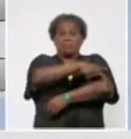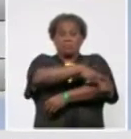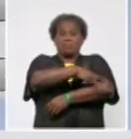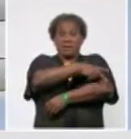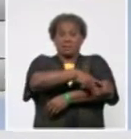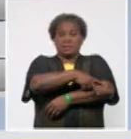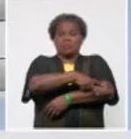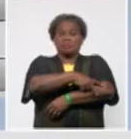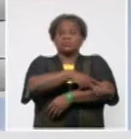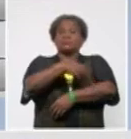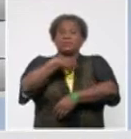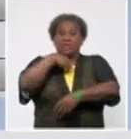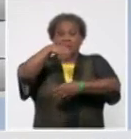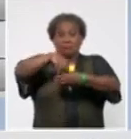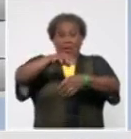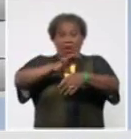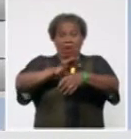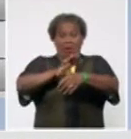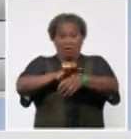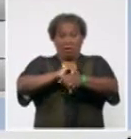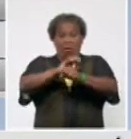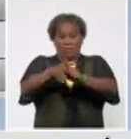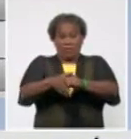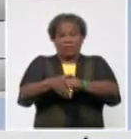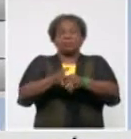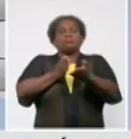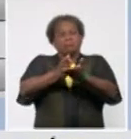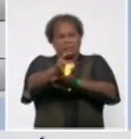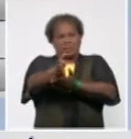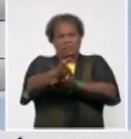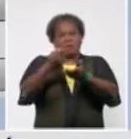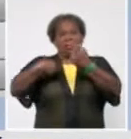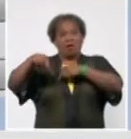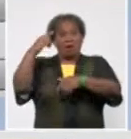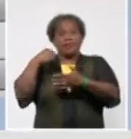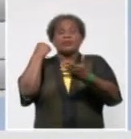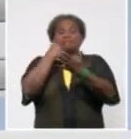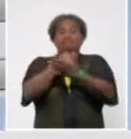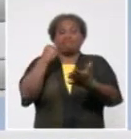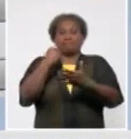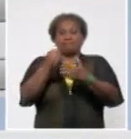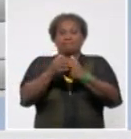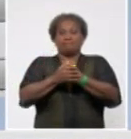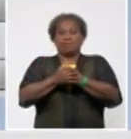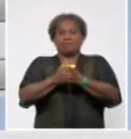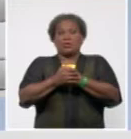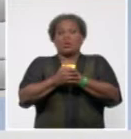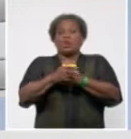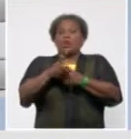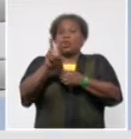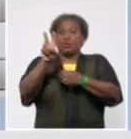COVID-19 pandemic remains to be present in 185 countries.